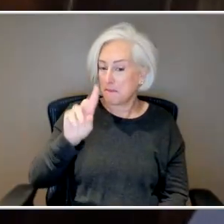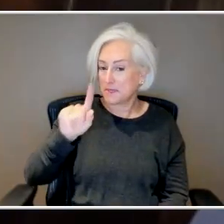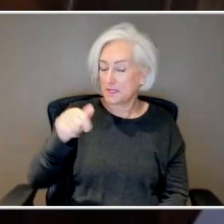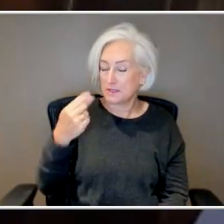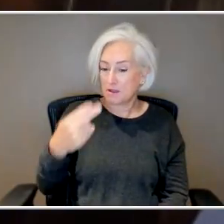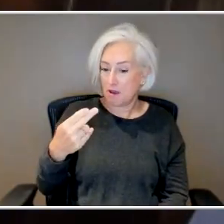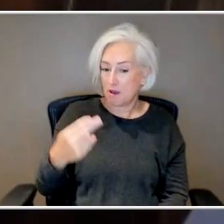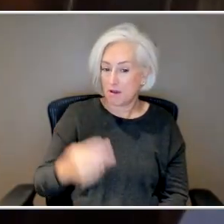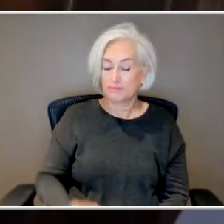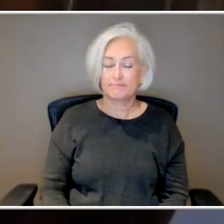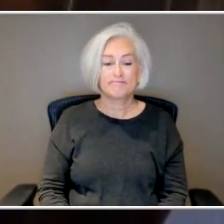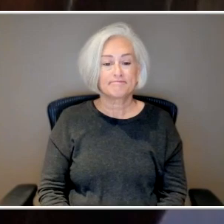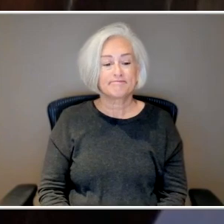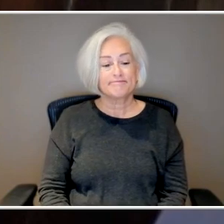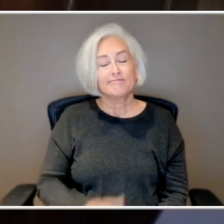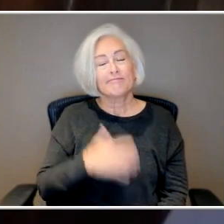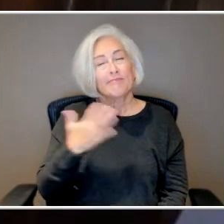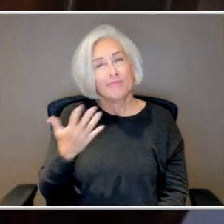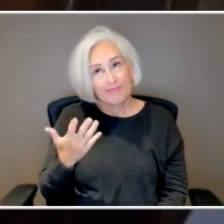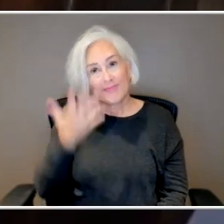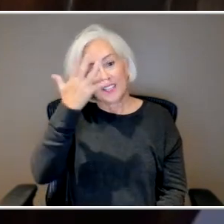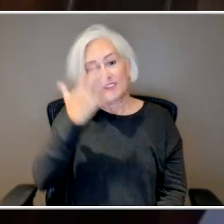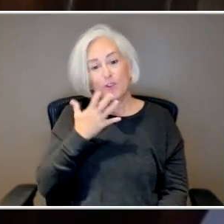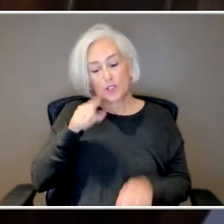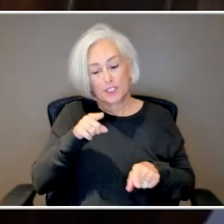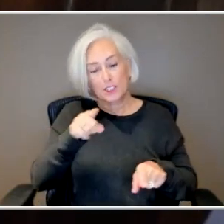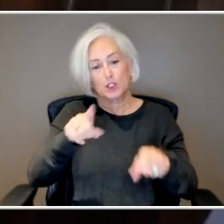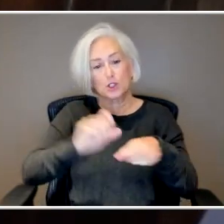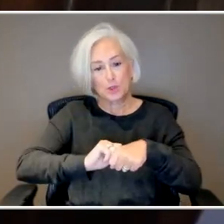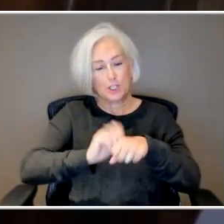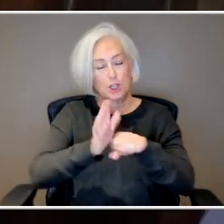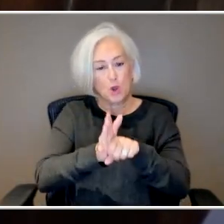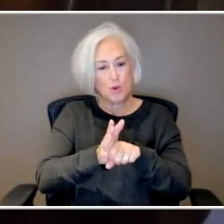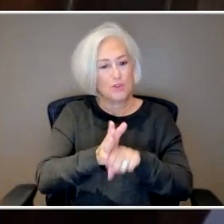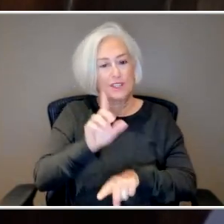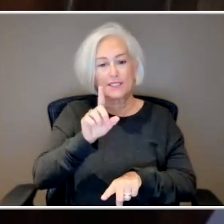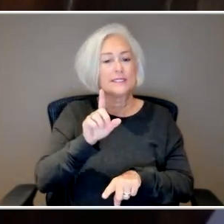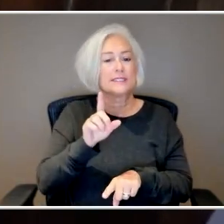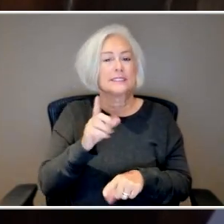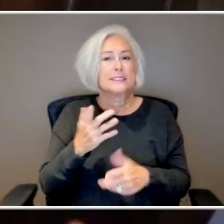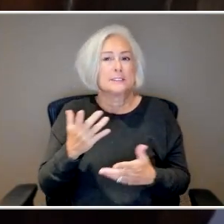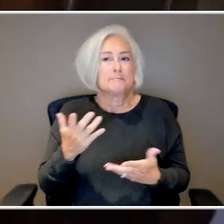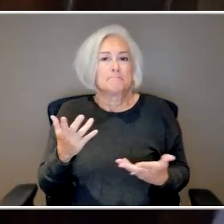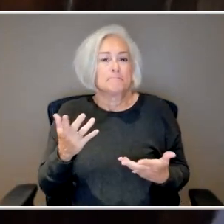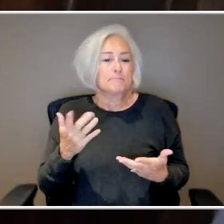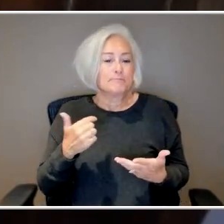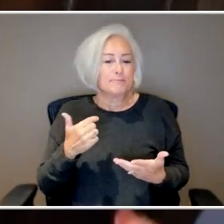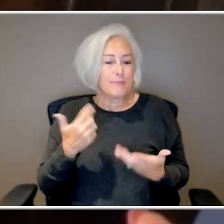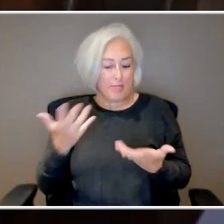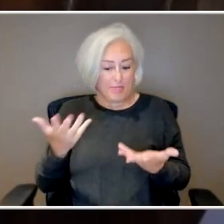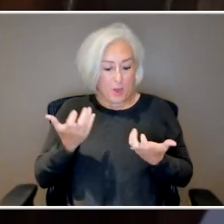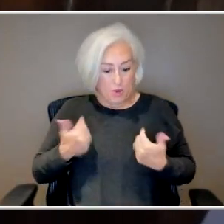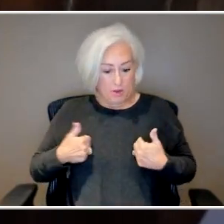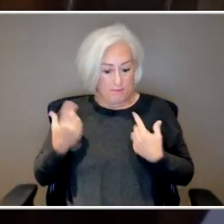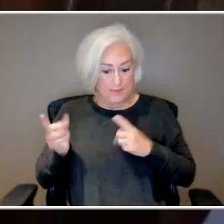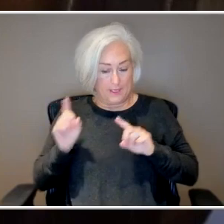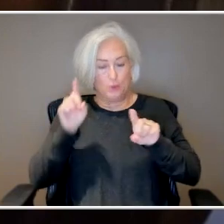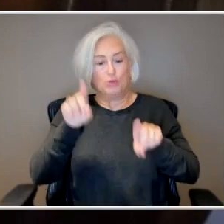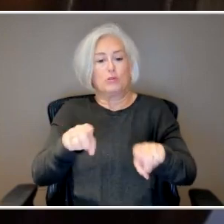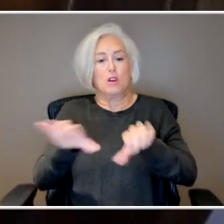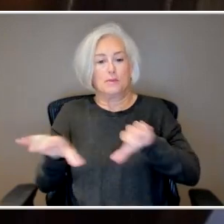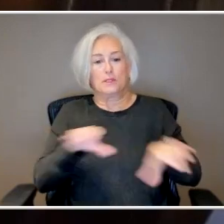it was an unfortunate situation during COVID, and I couldn't they wanted me to come in and do